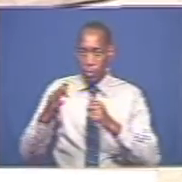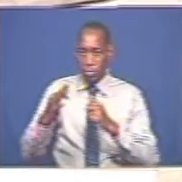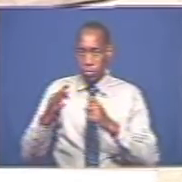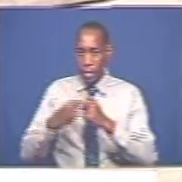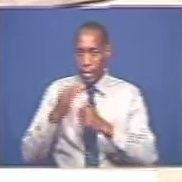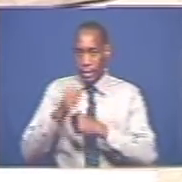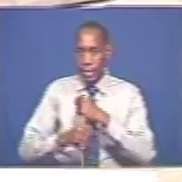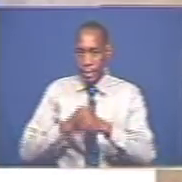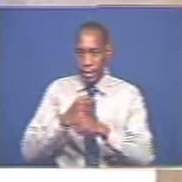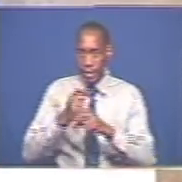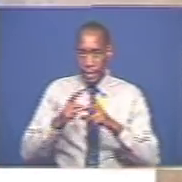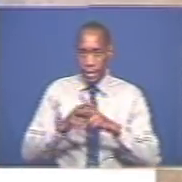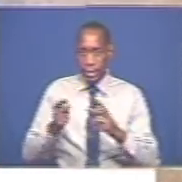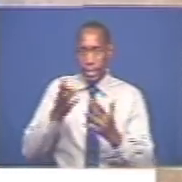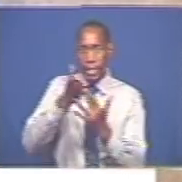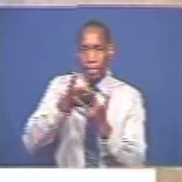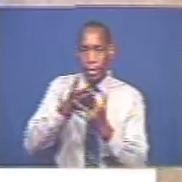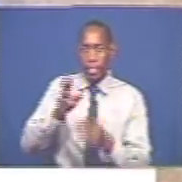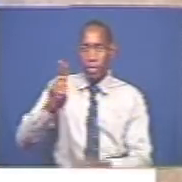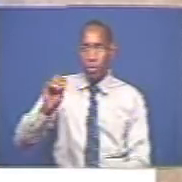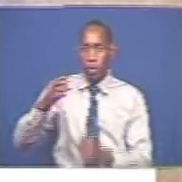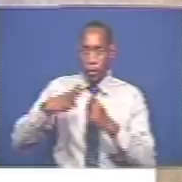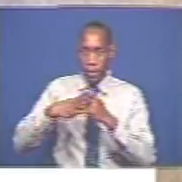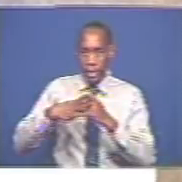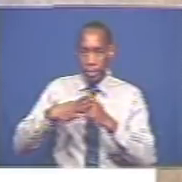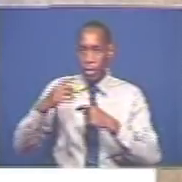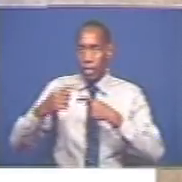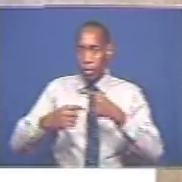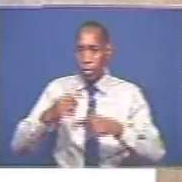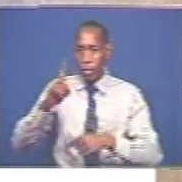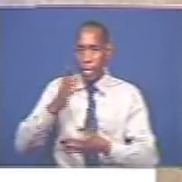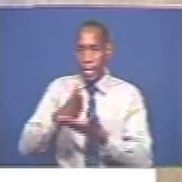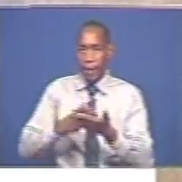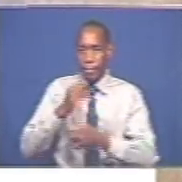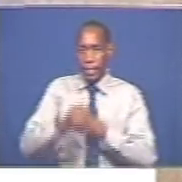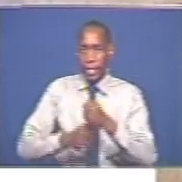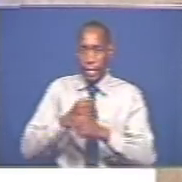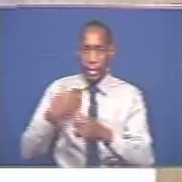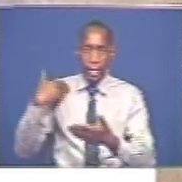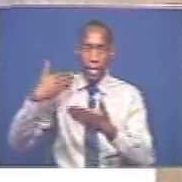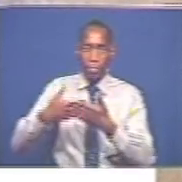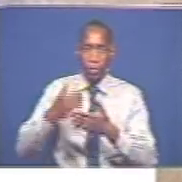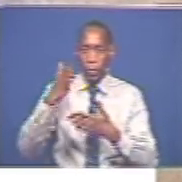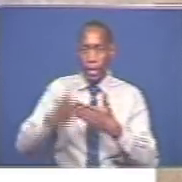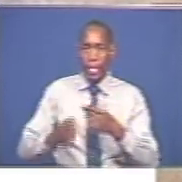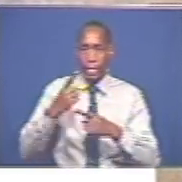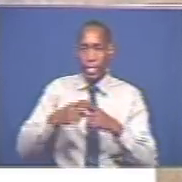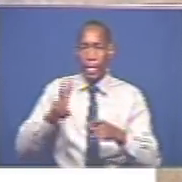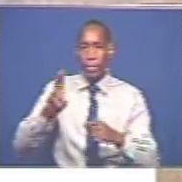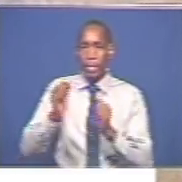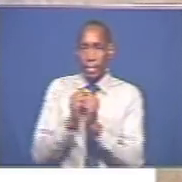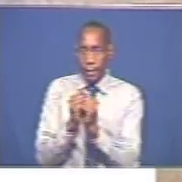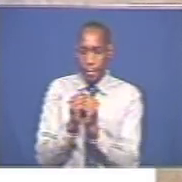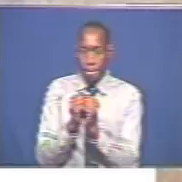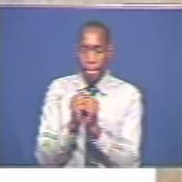started mid-2009. Mm. It went on for 1.5 years up to the end of the year 2010.